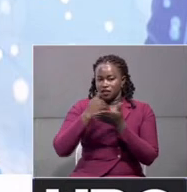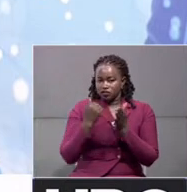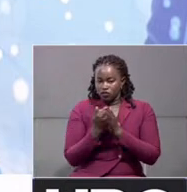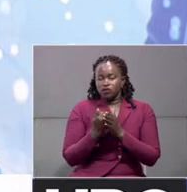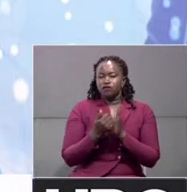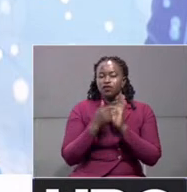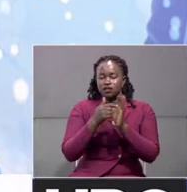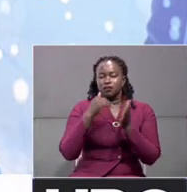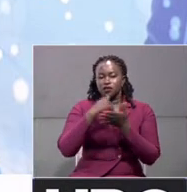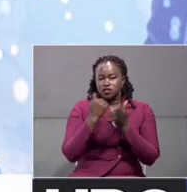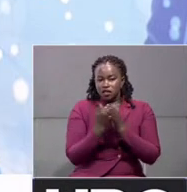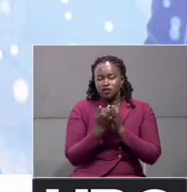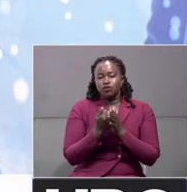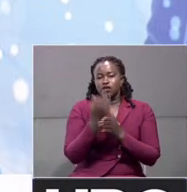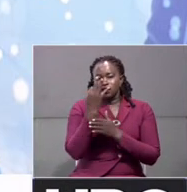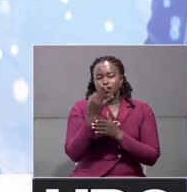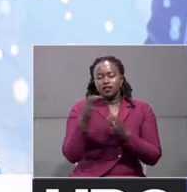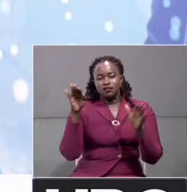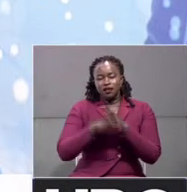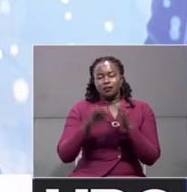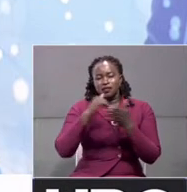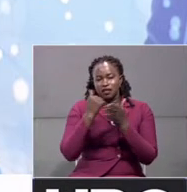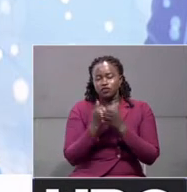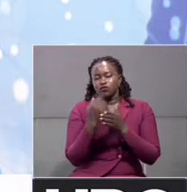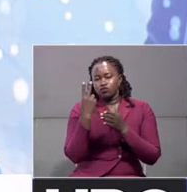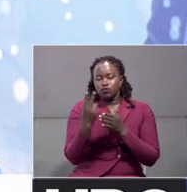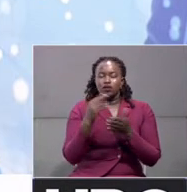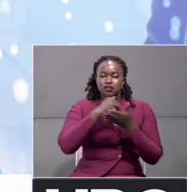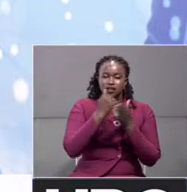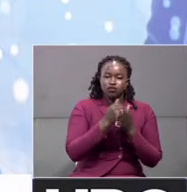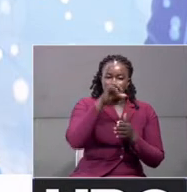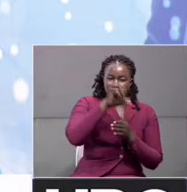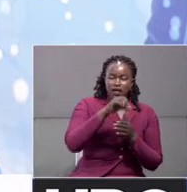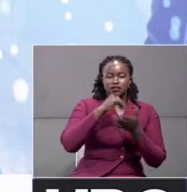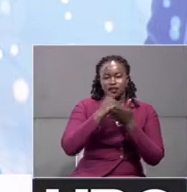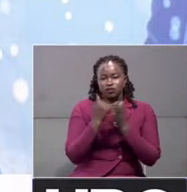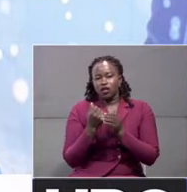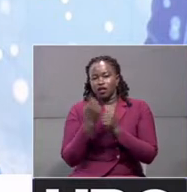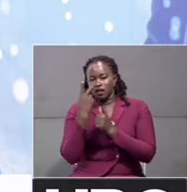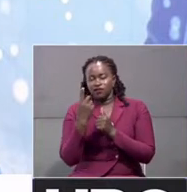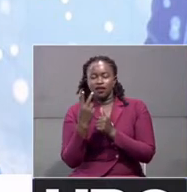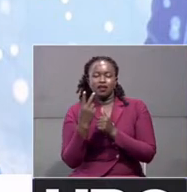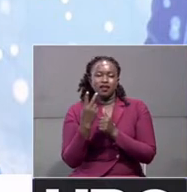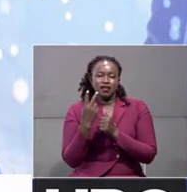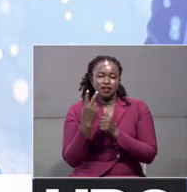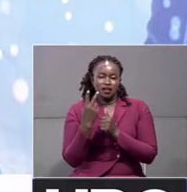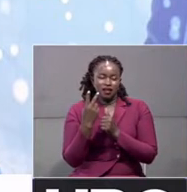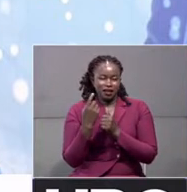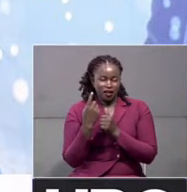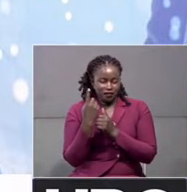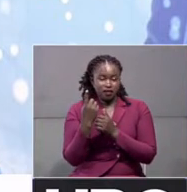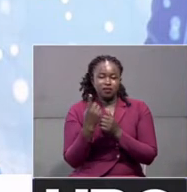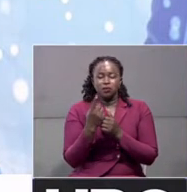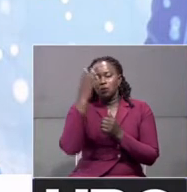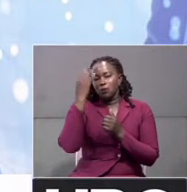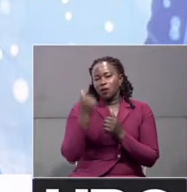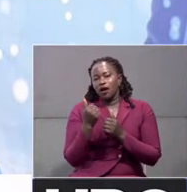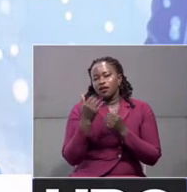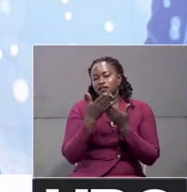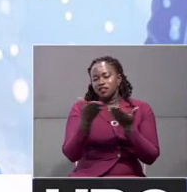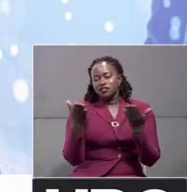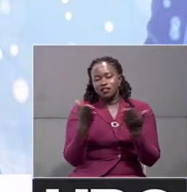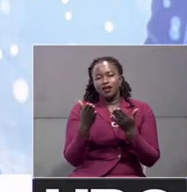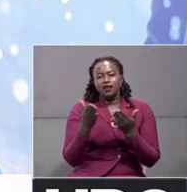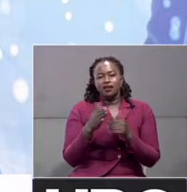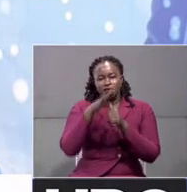Section 3, Subsection 2, Section 9 and Section 11, Subsection 2, on the grounds that they